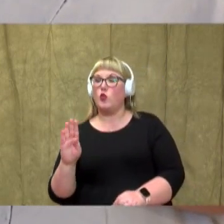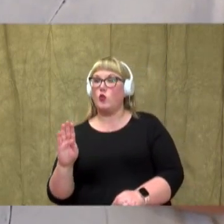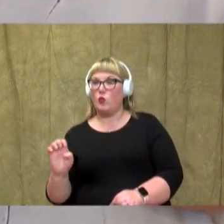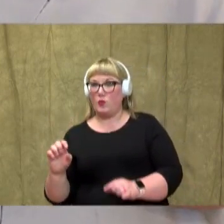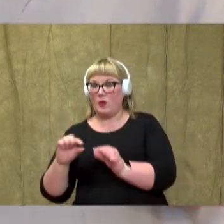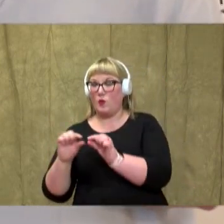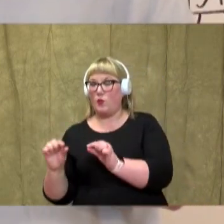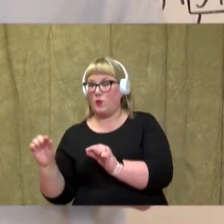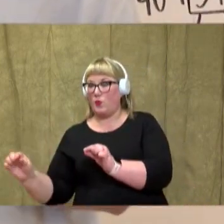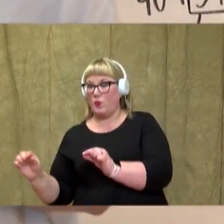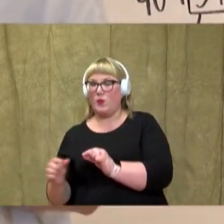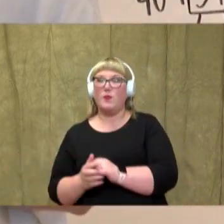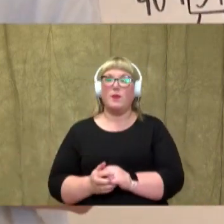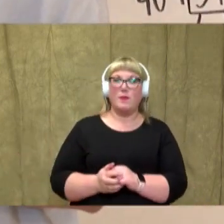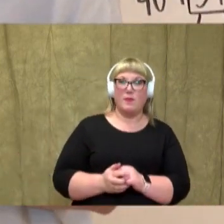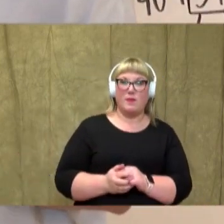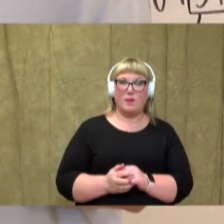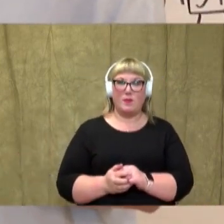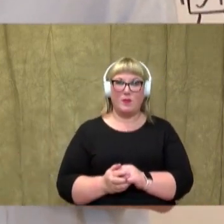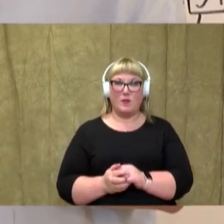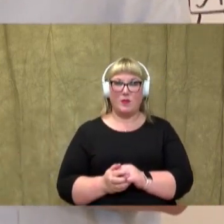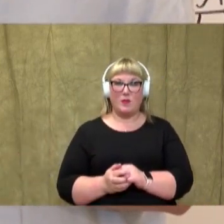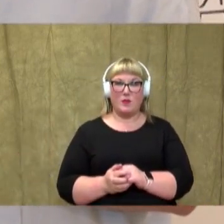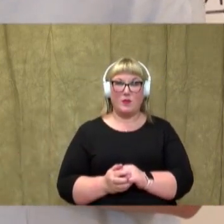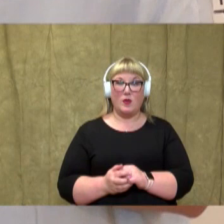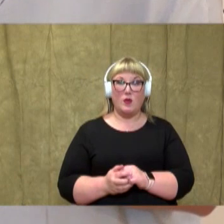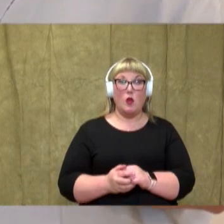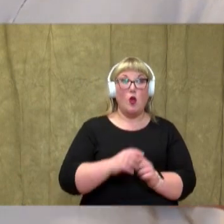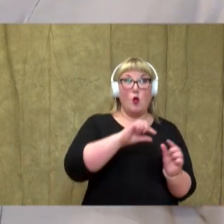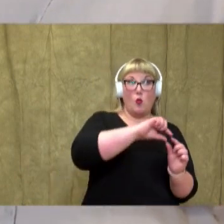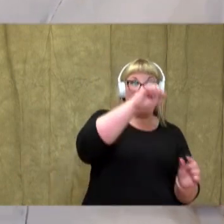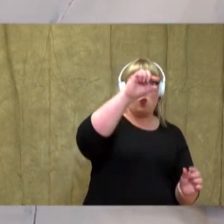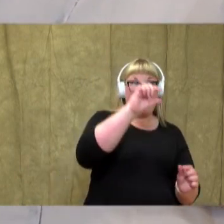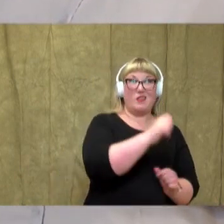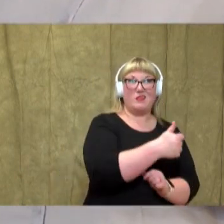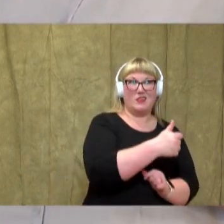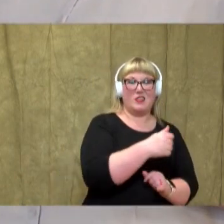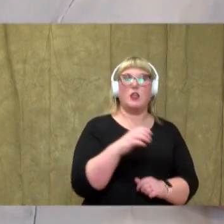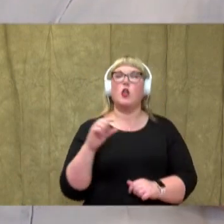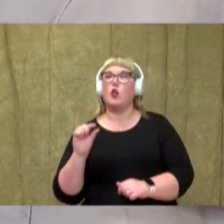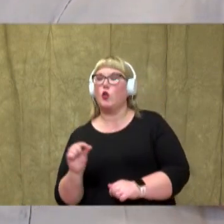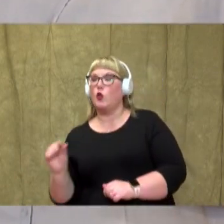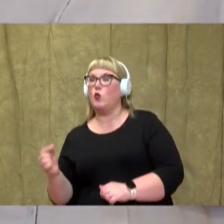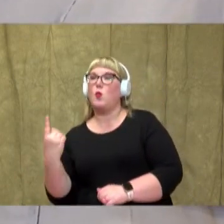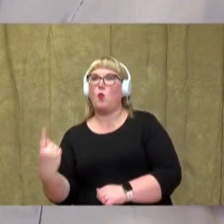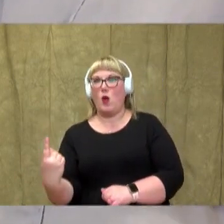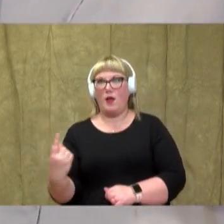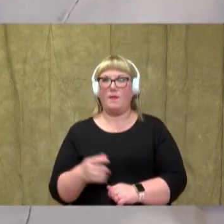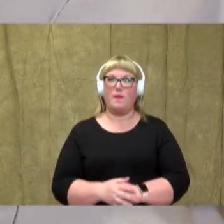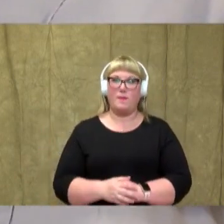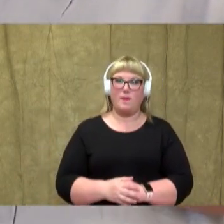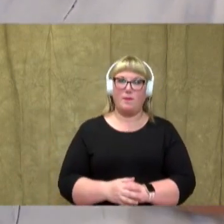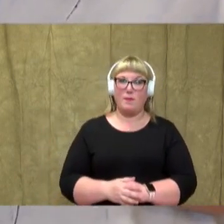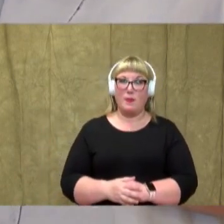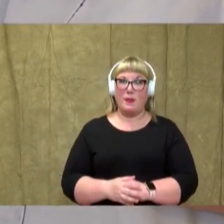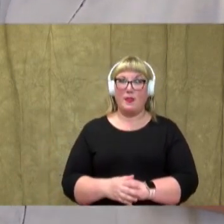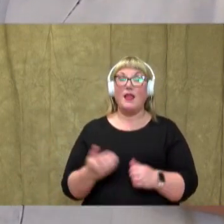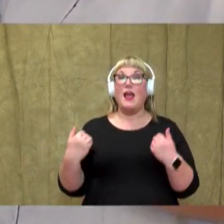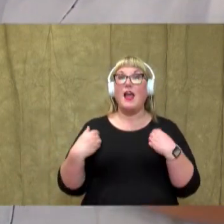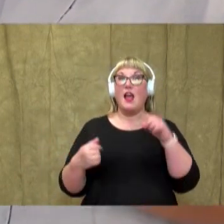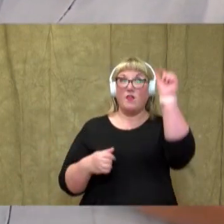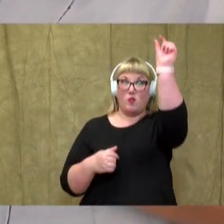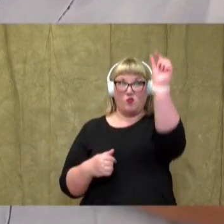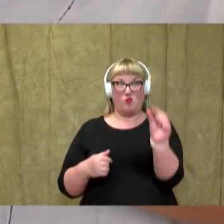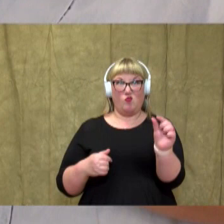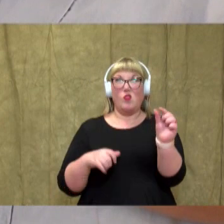place. A cube is just one and it holds the ones place. Look over here. I have a rod,